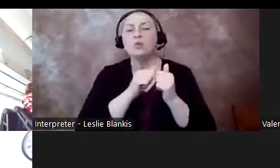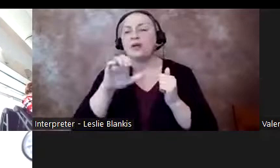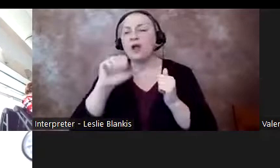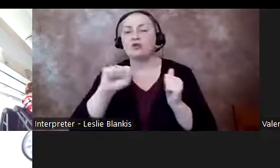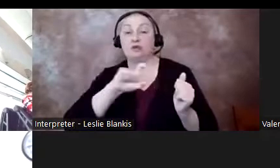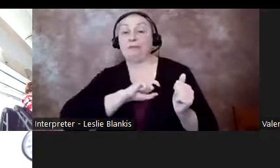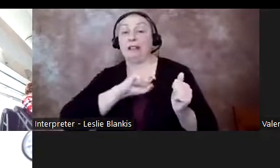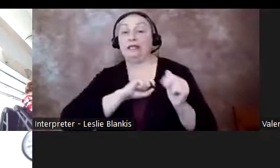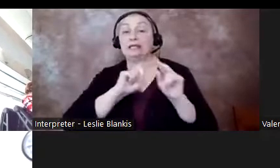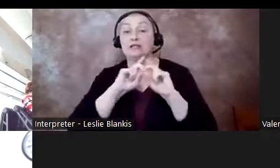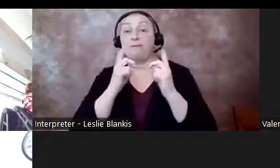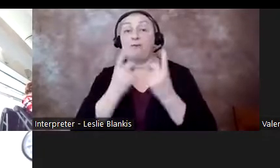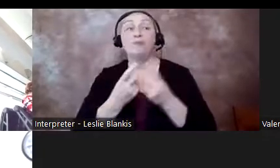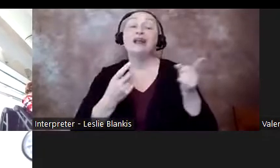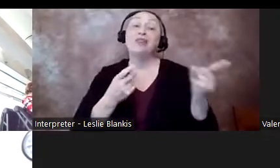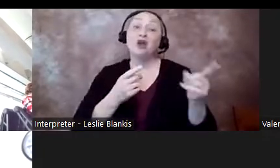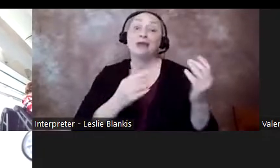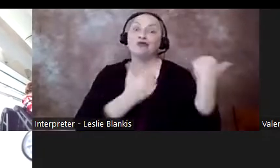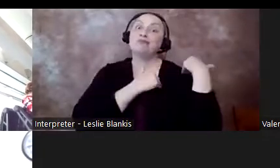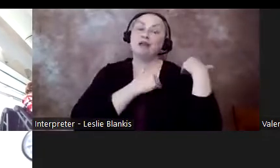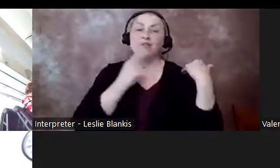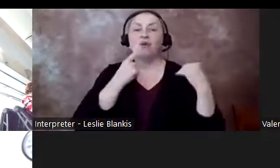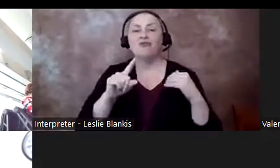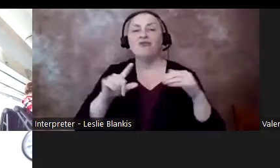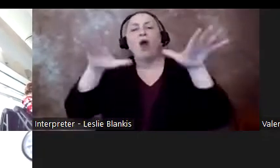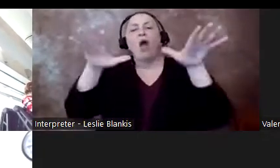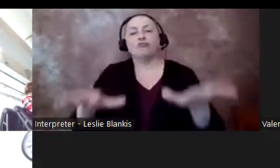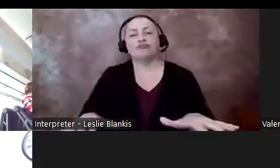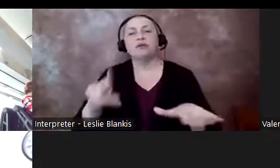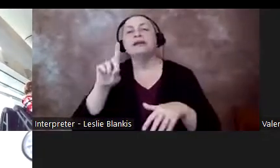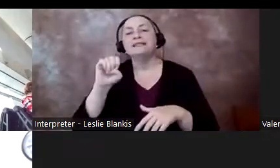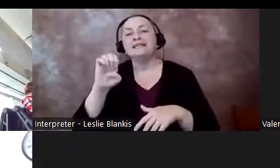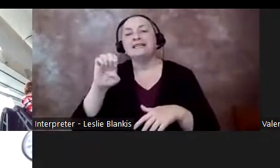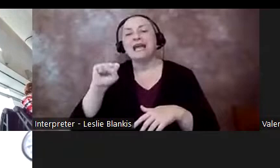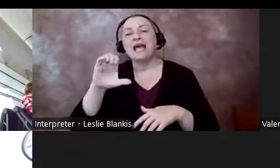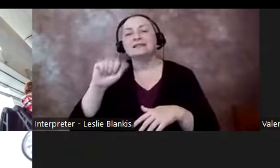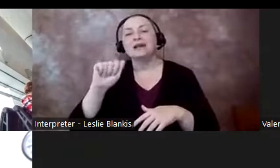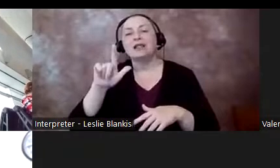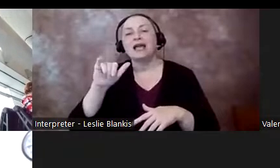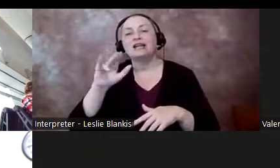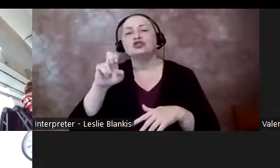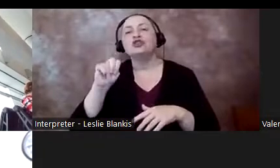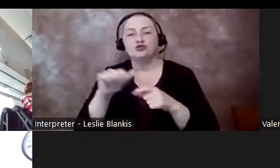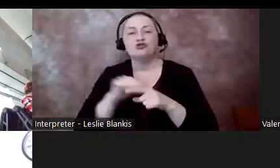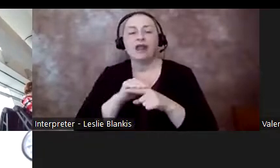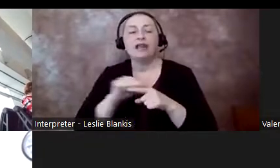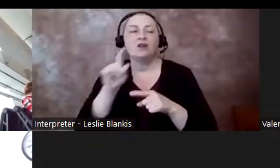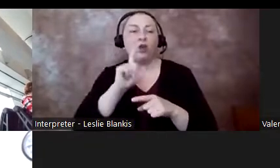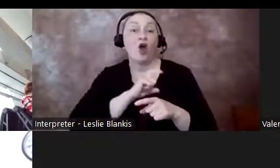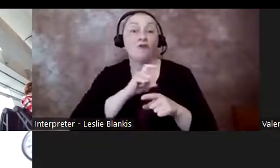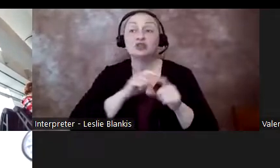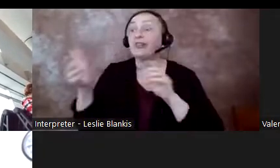tasked with de-escalation training for their officers, and they invited a bunch of people from